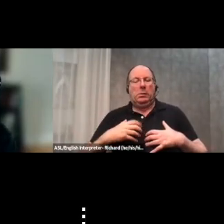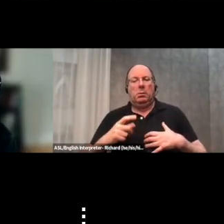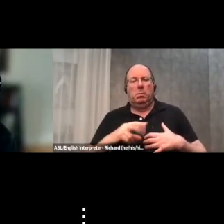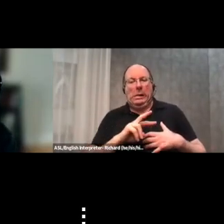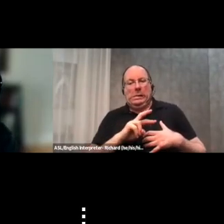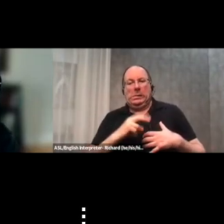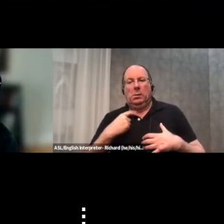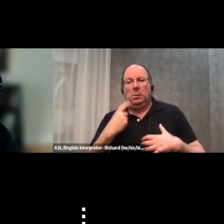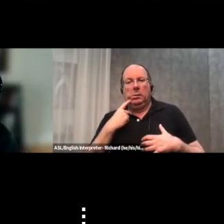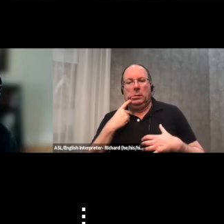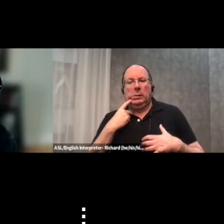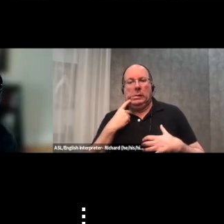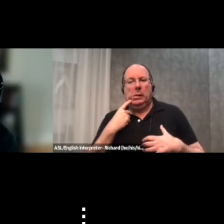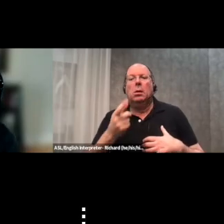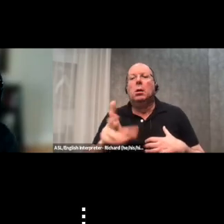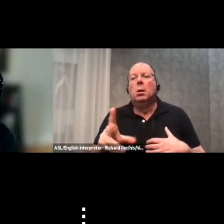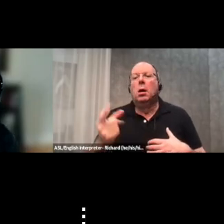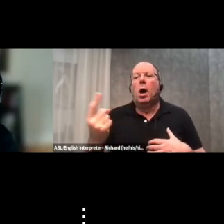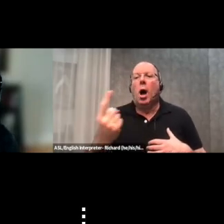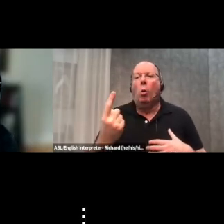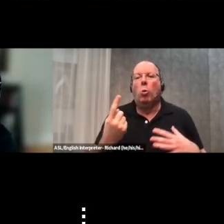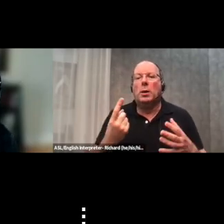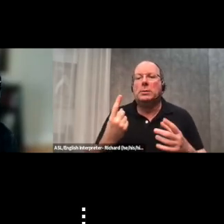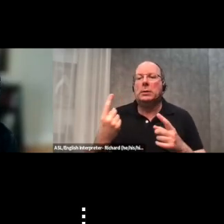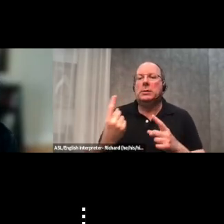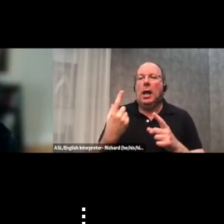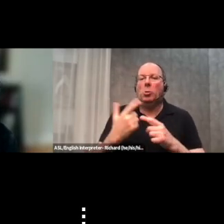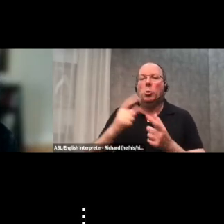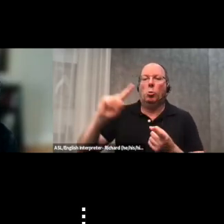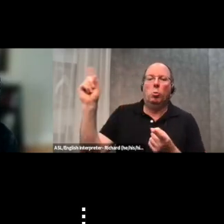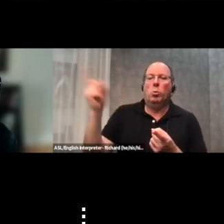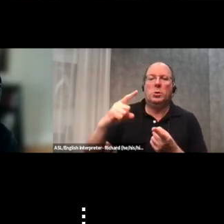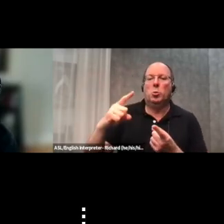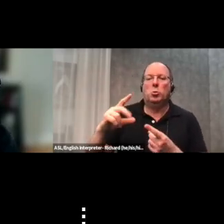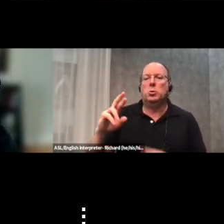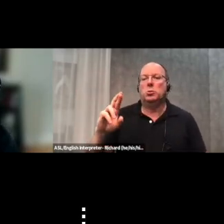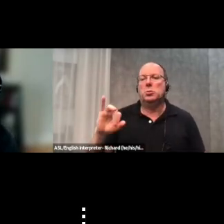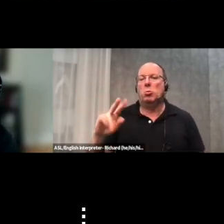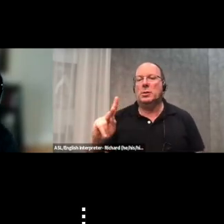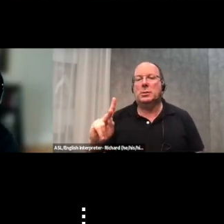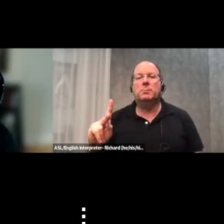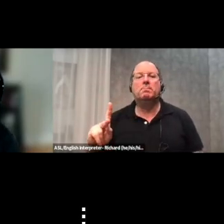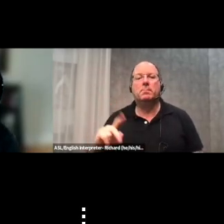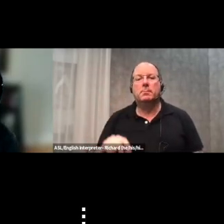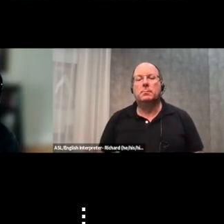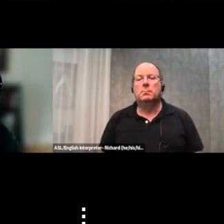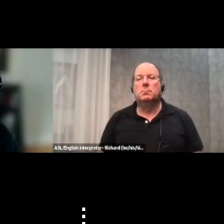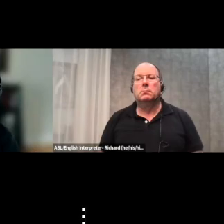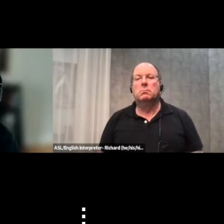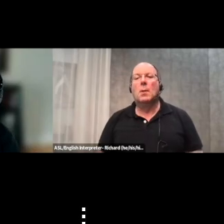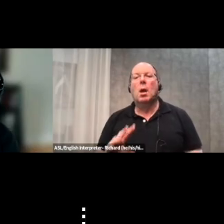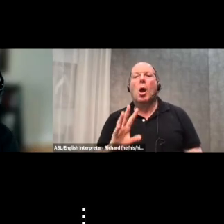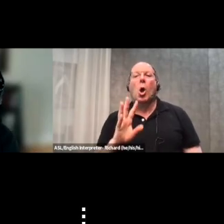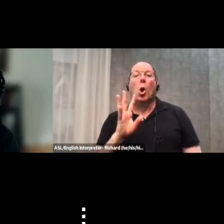hear about them. But there's always ways to reduce risk. taking a non-judgmental tone